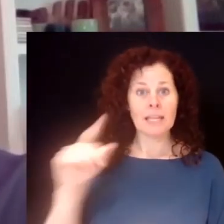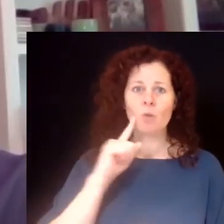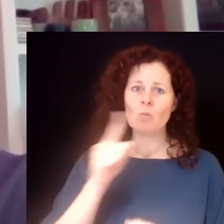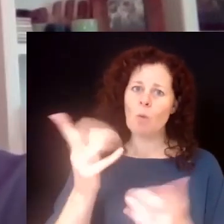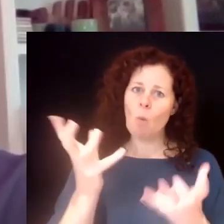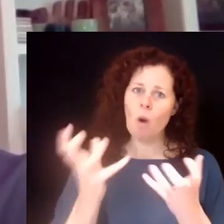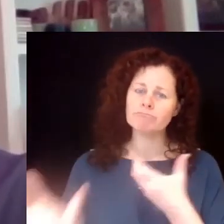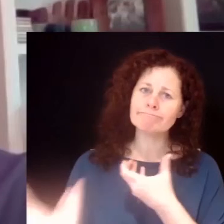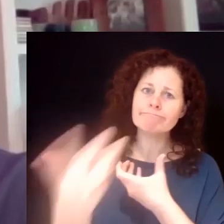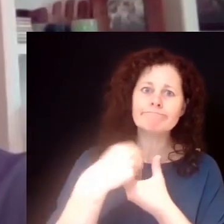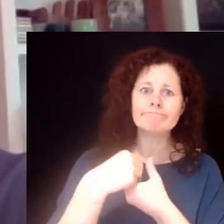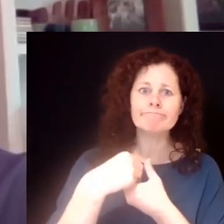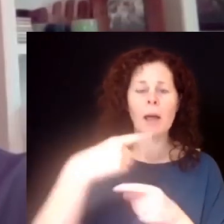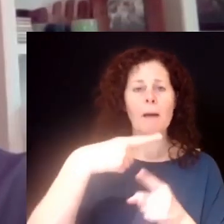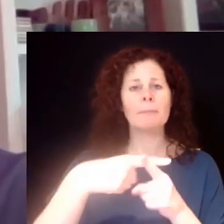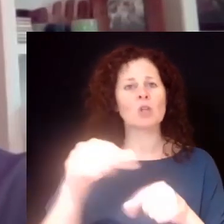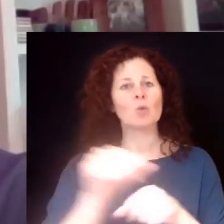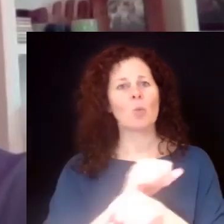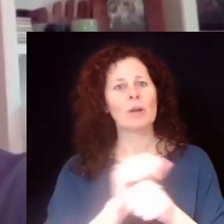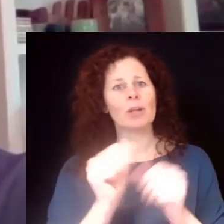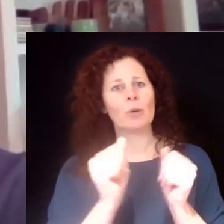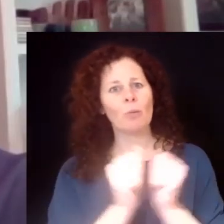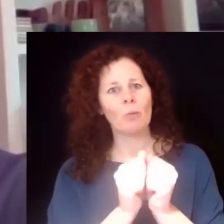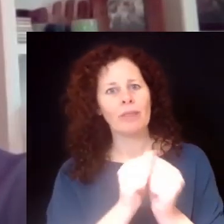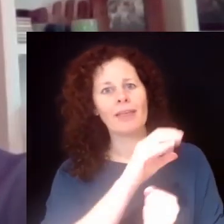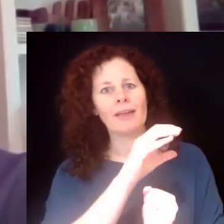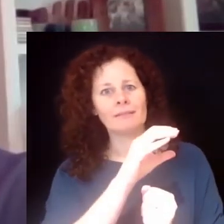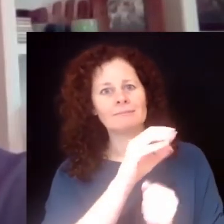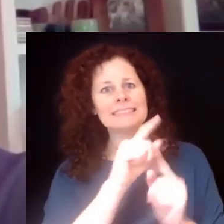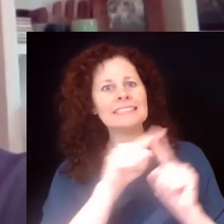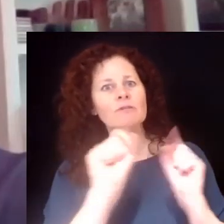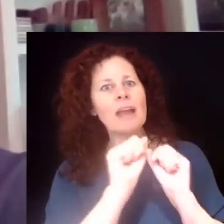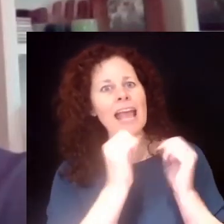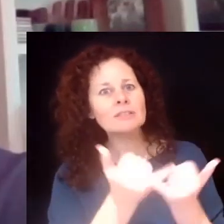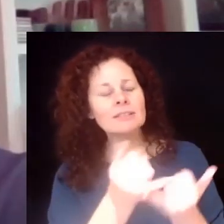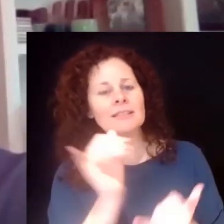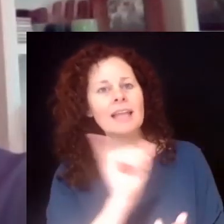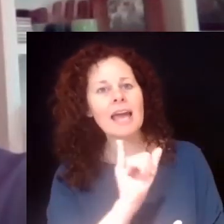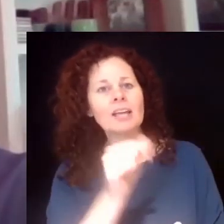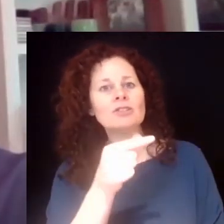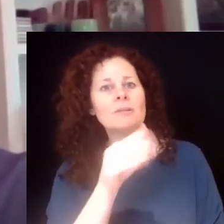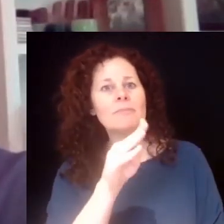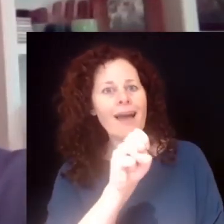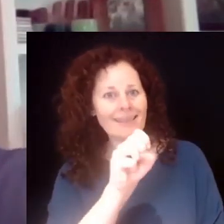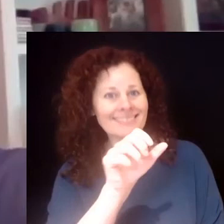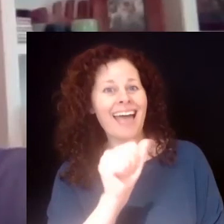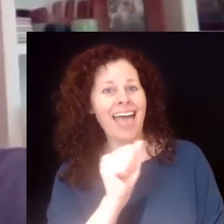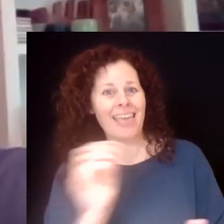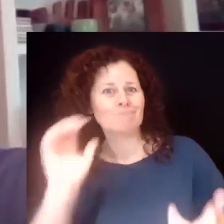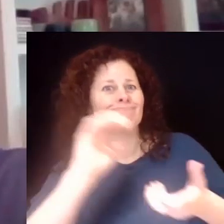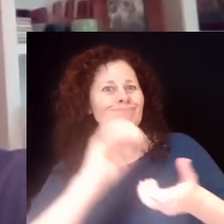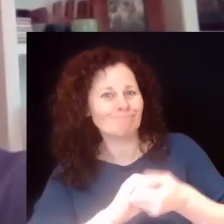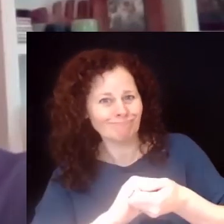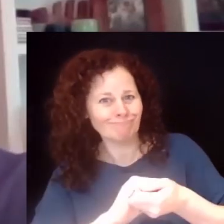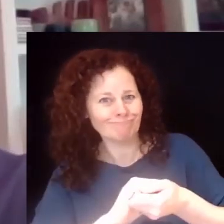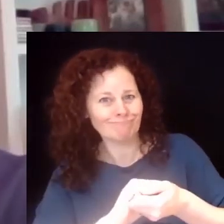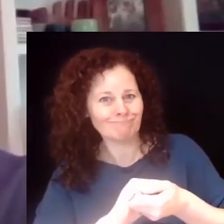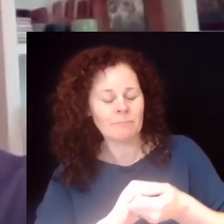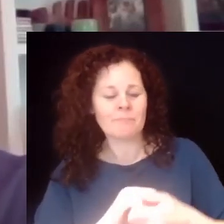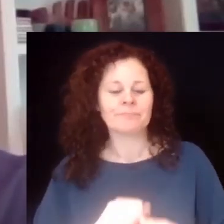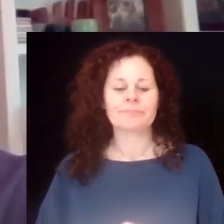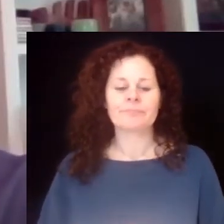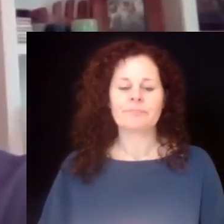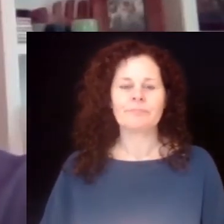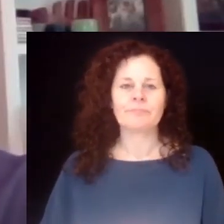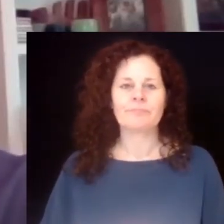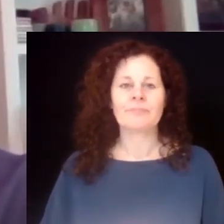are committed to advancing diversity, equity, and inclusion in our company and working with community-based organizations like the GSBA who